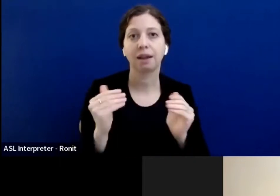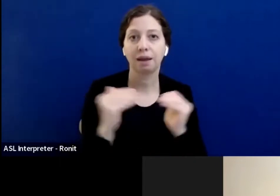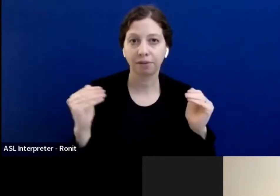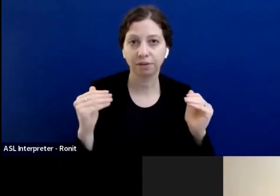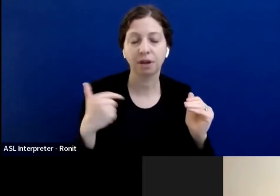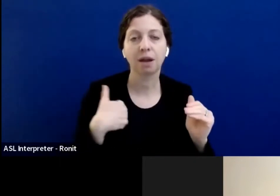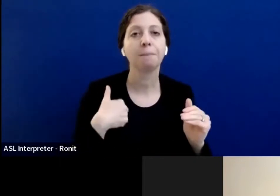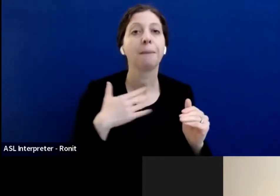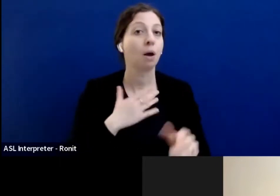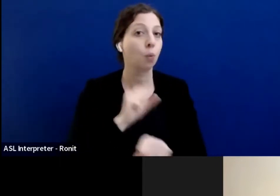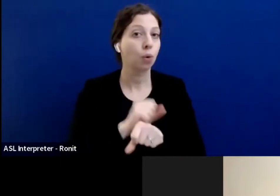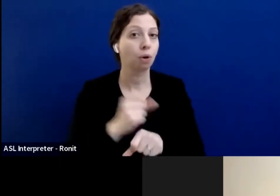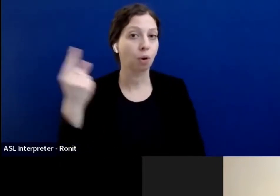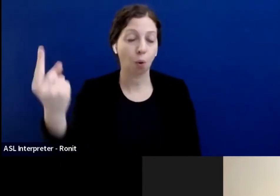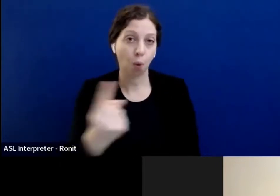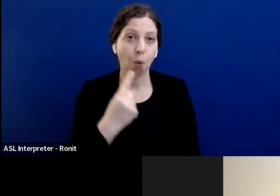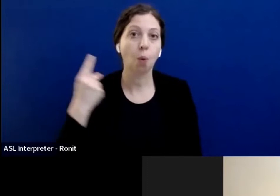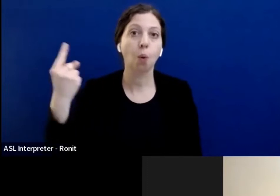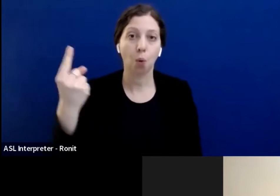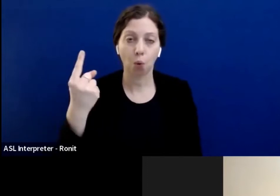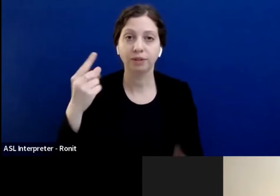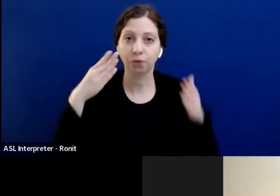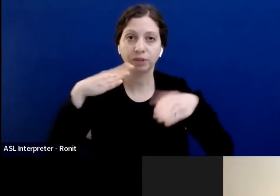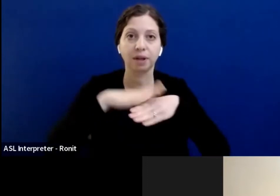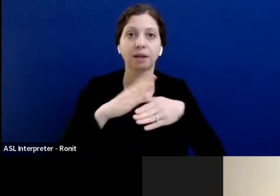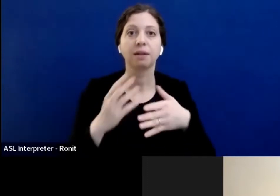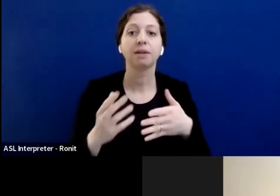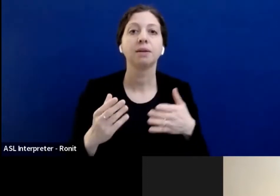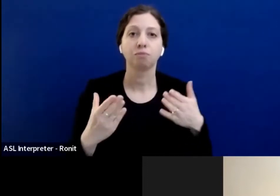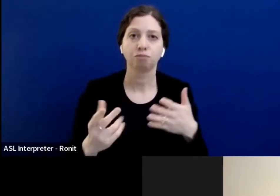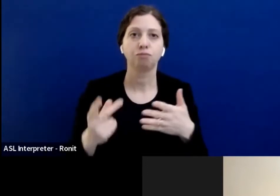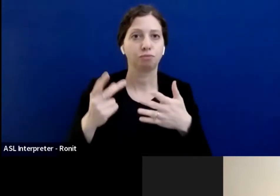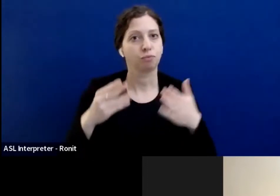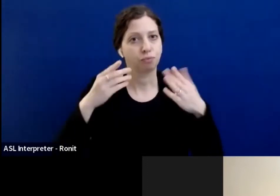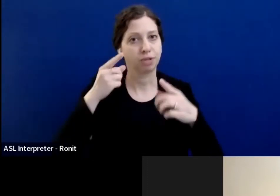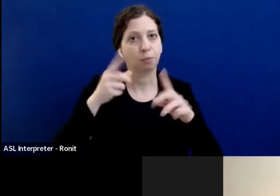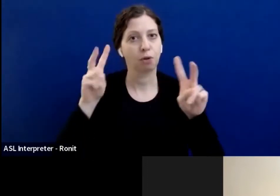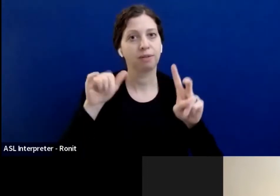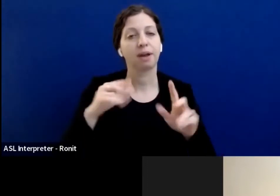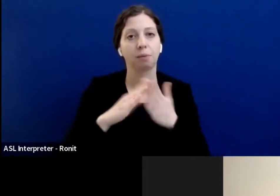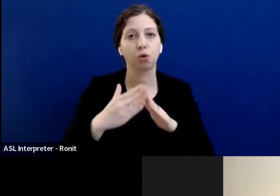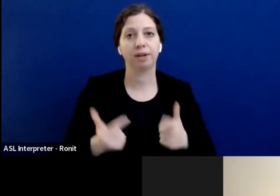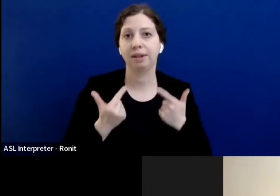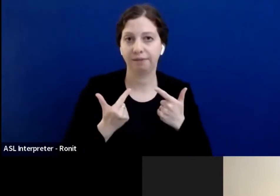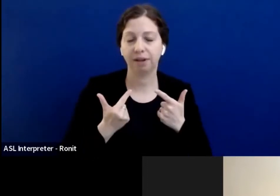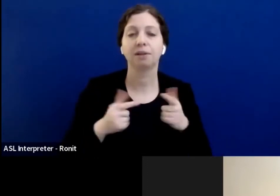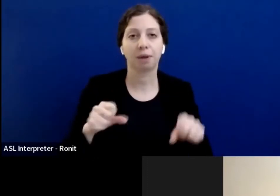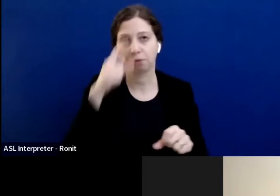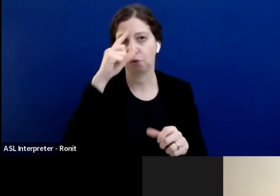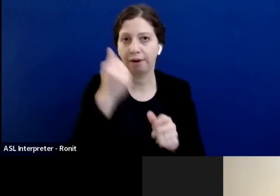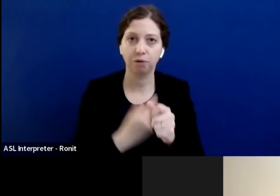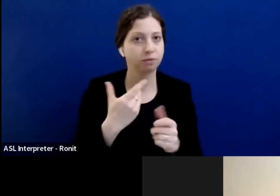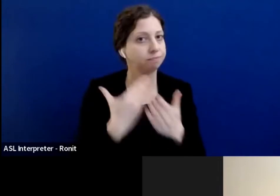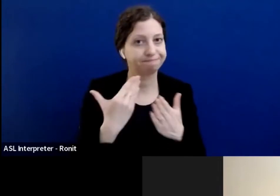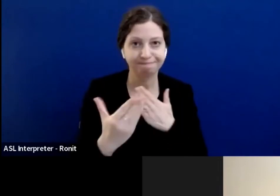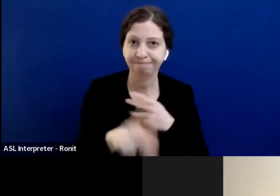my work has always been centered on the principle that community living is possible for everyone, regardless of